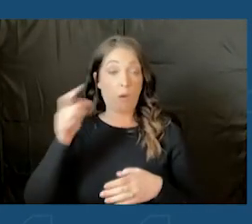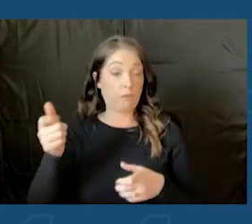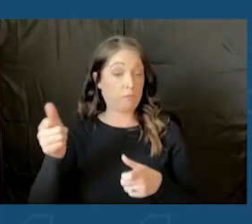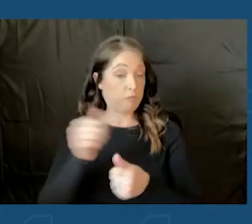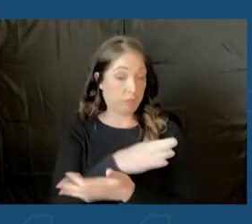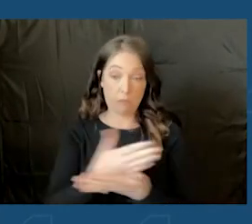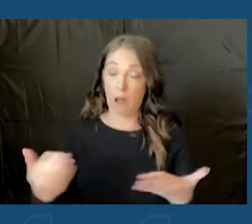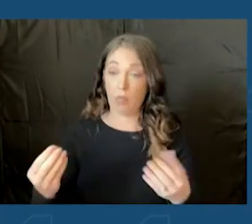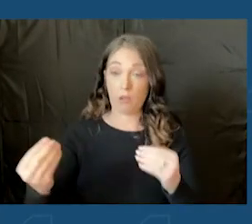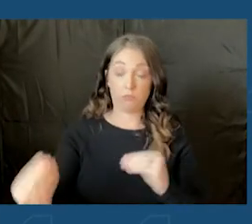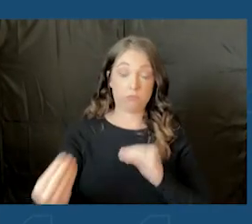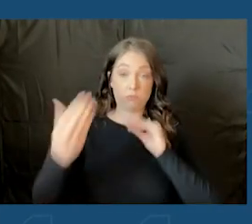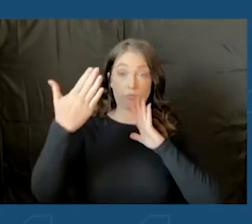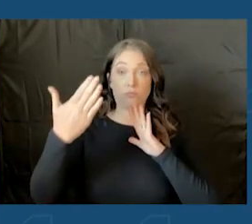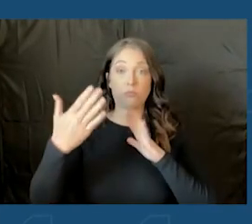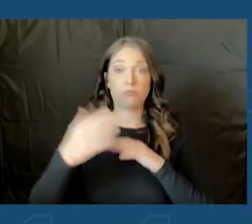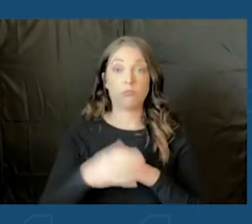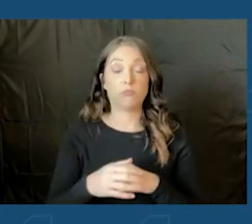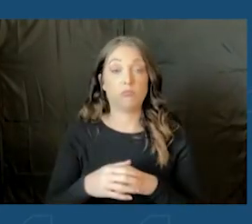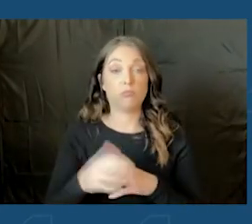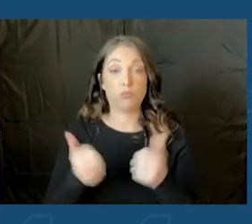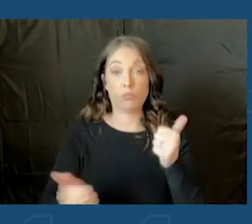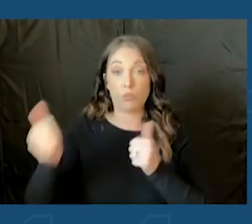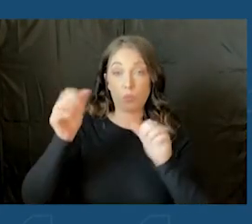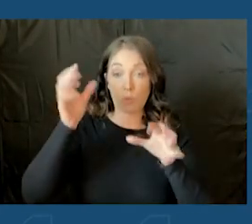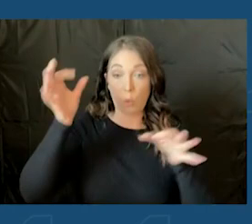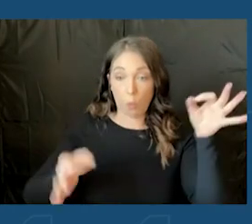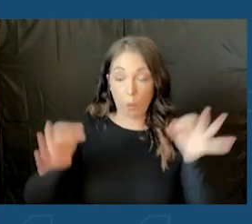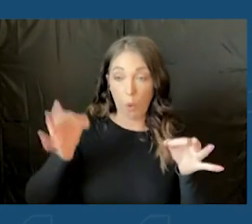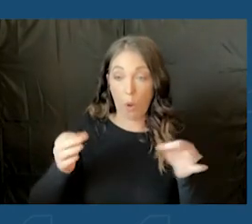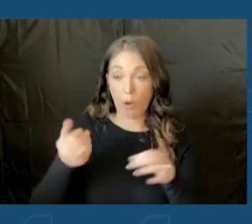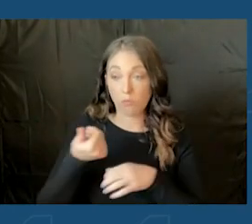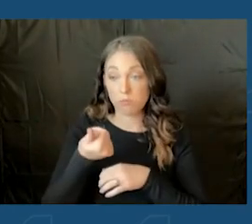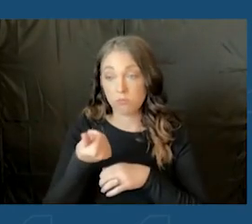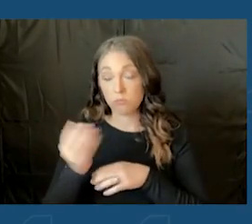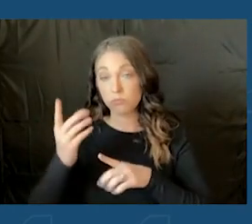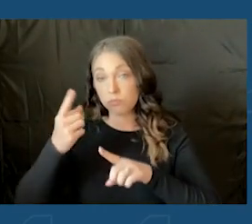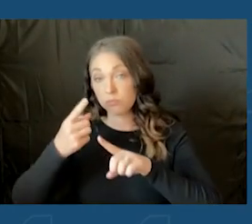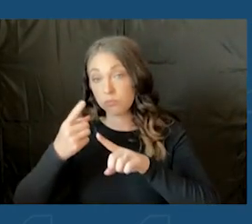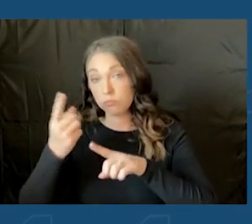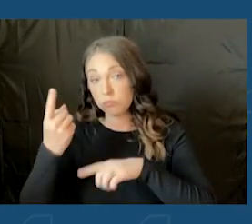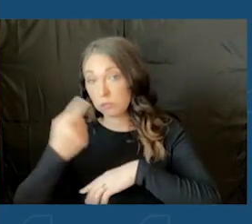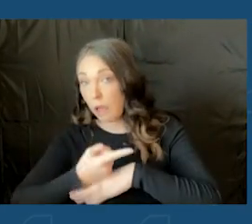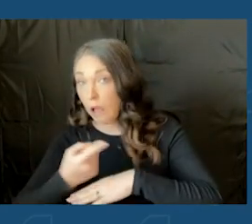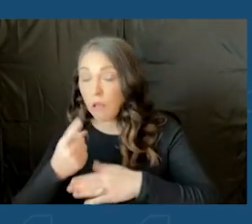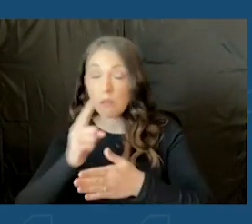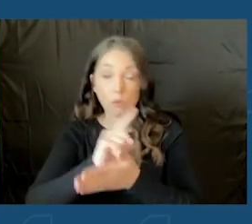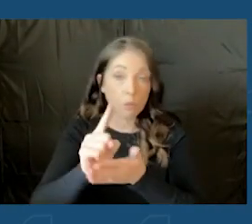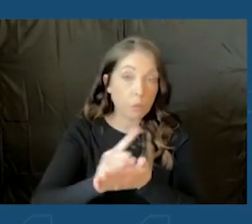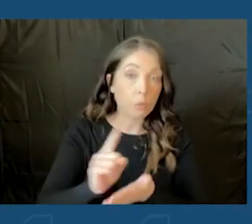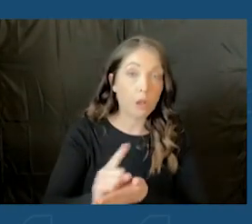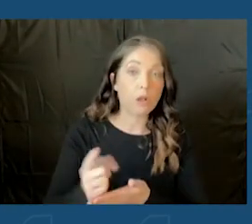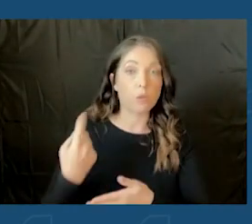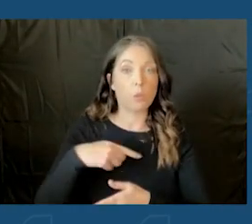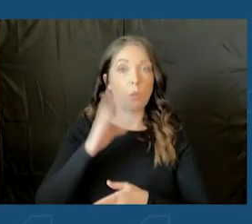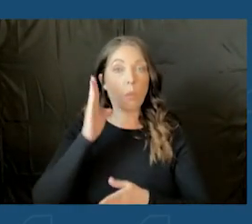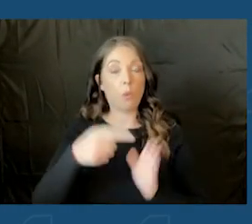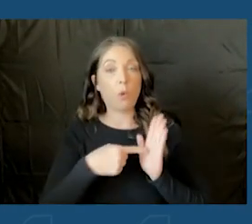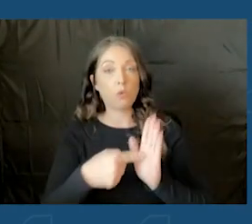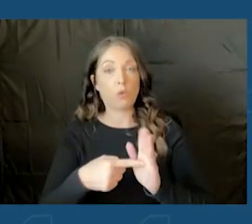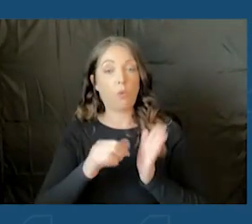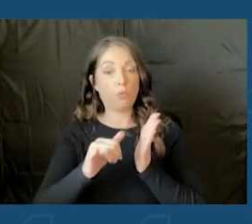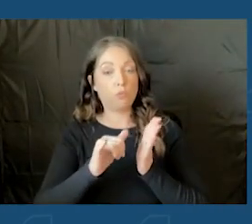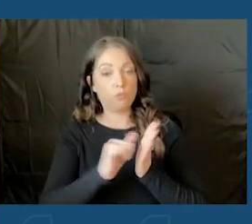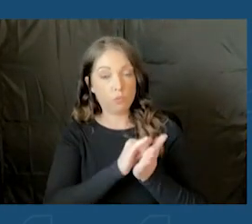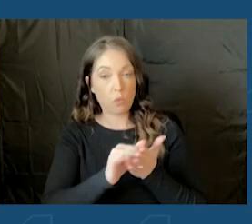in the next couple of days, weeks, to show that New York State will continue to protect our rights, protect the